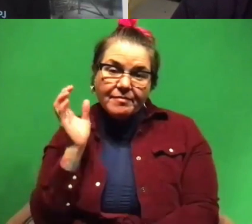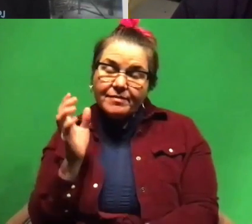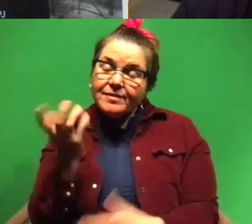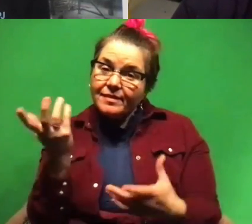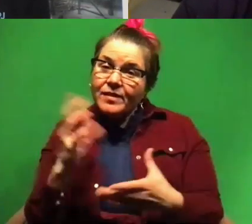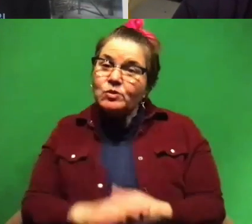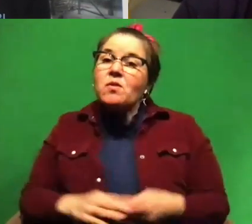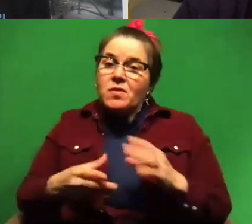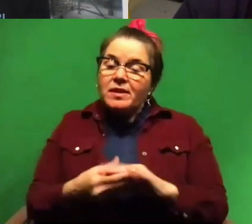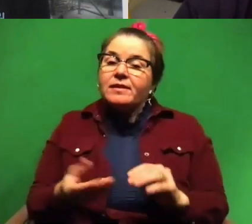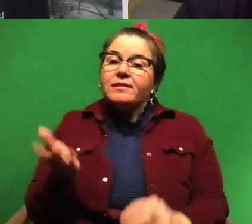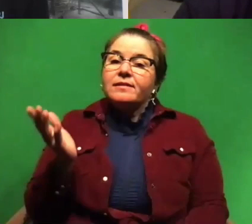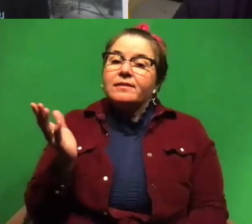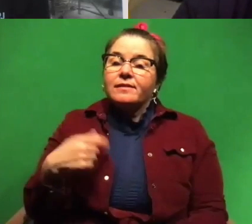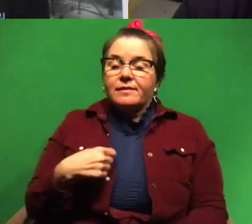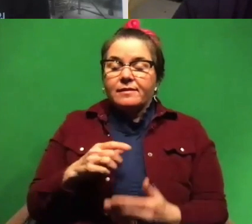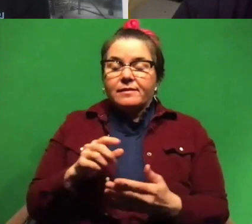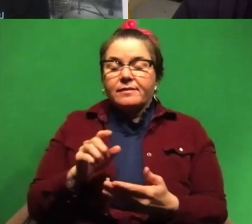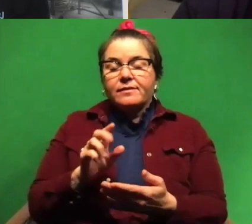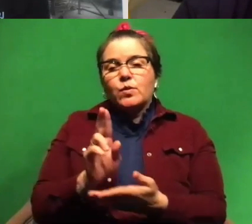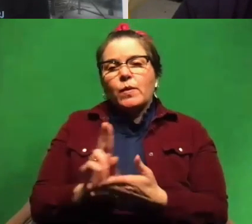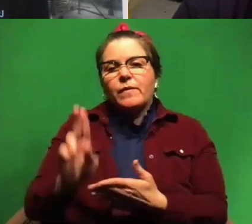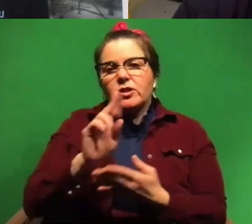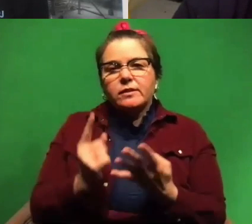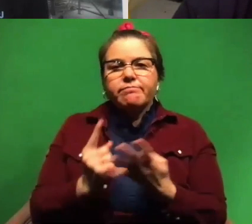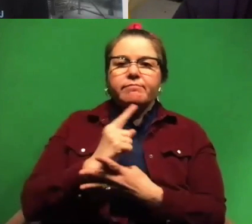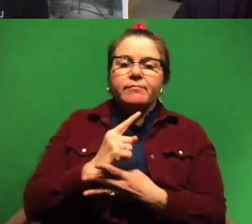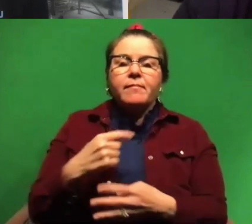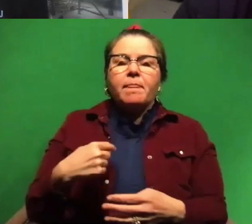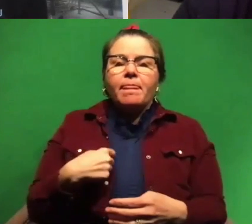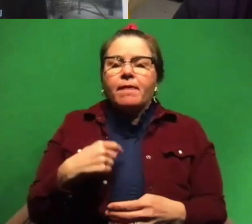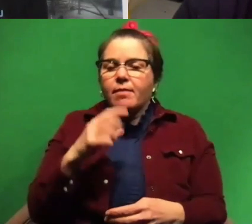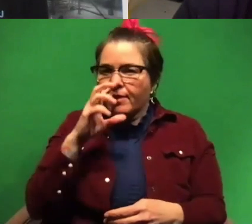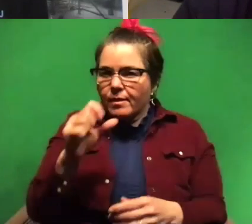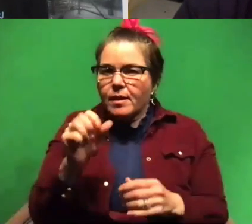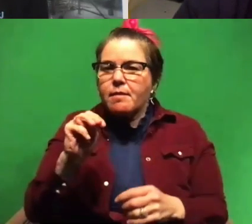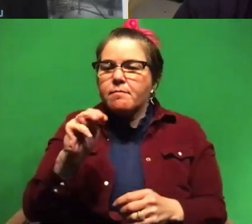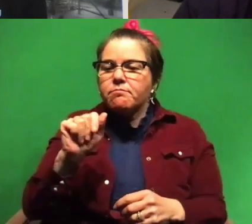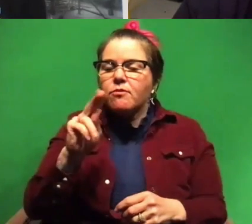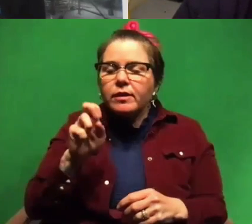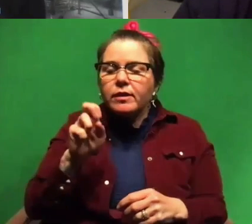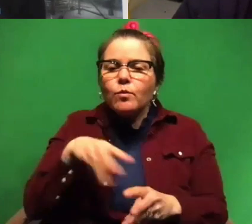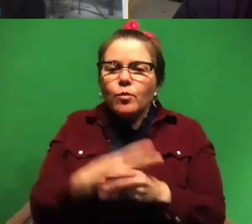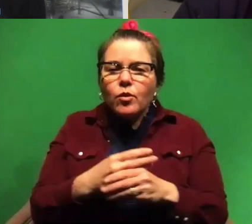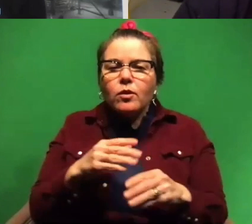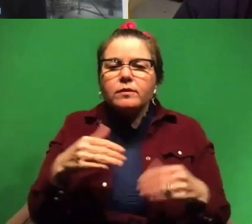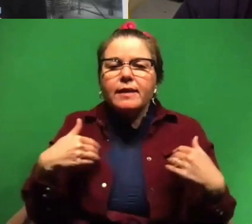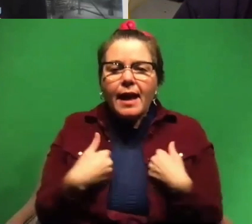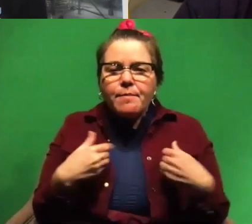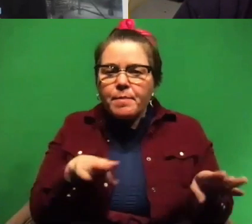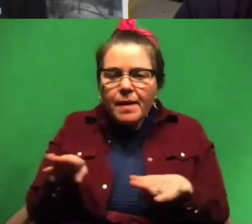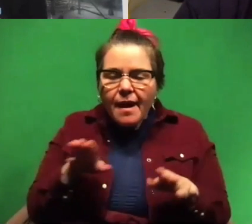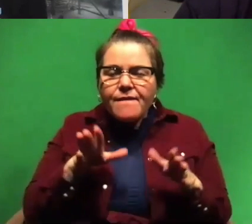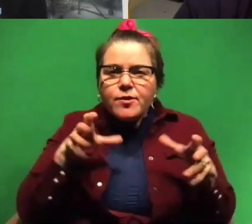Like when I was in college and, you know, I was really interested in the marine world and in the animal behavior world.